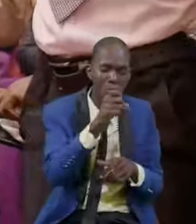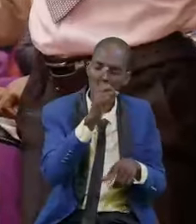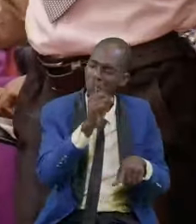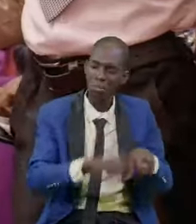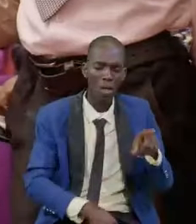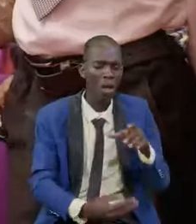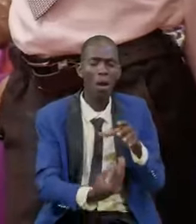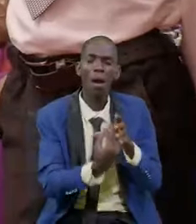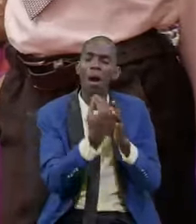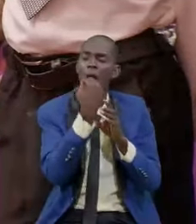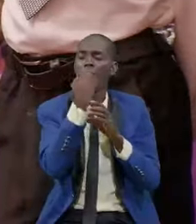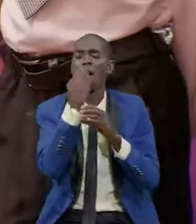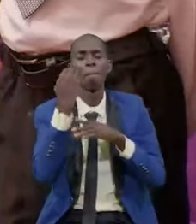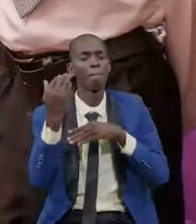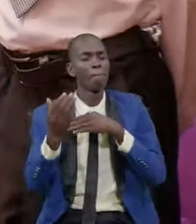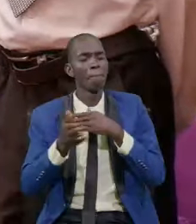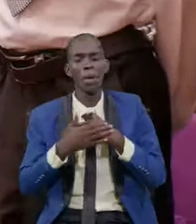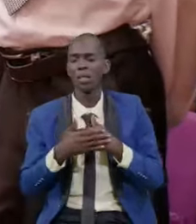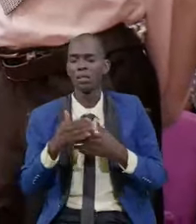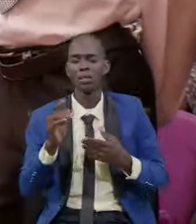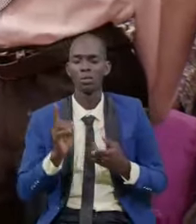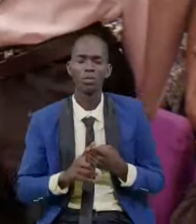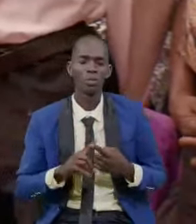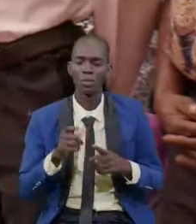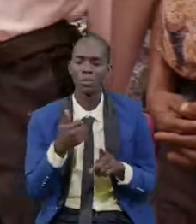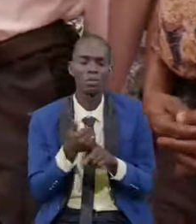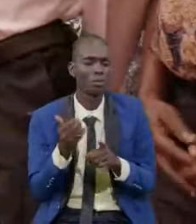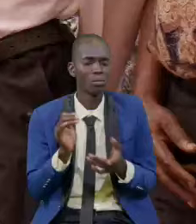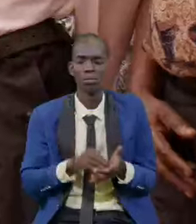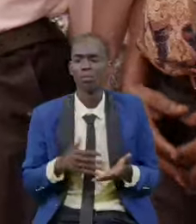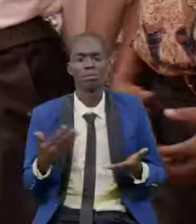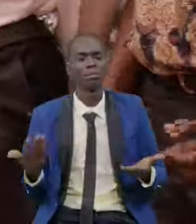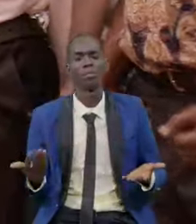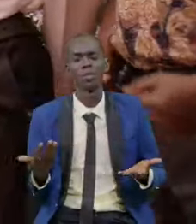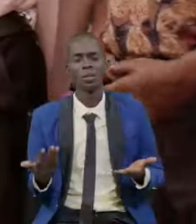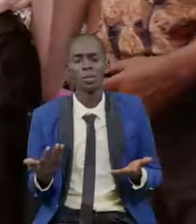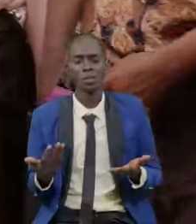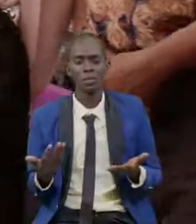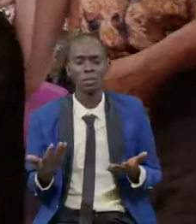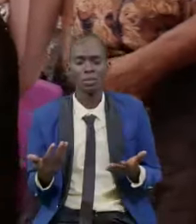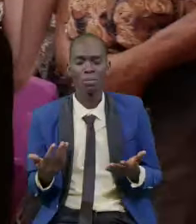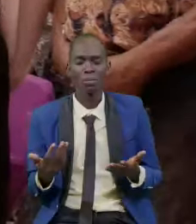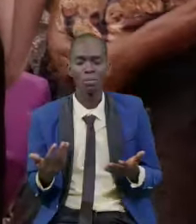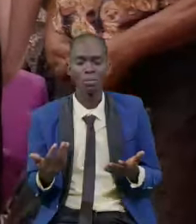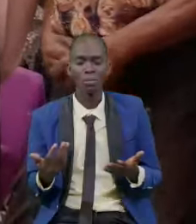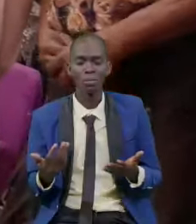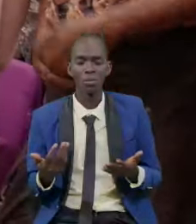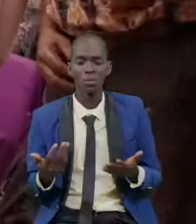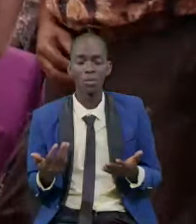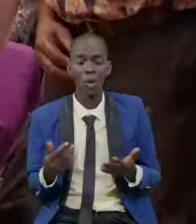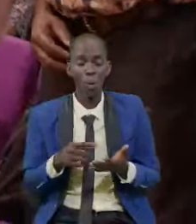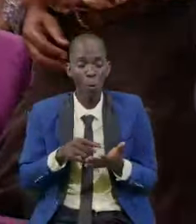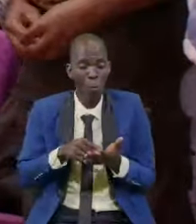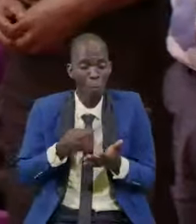you cannot gather them together and make use of them. And once